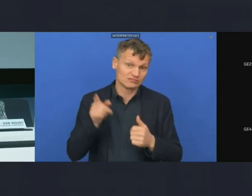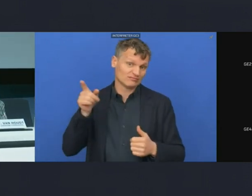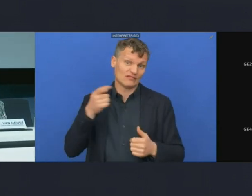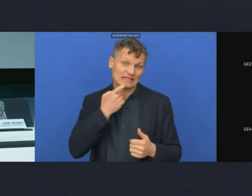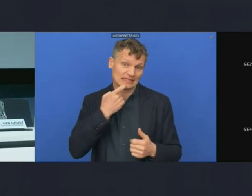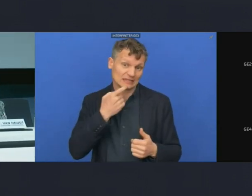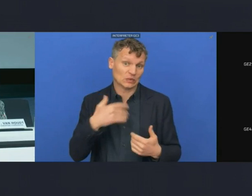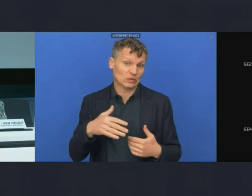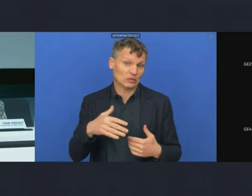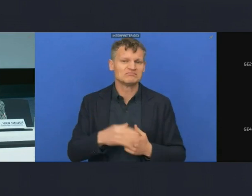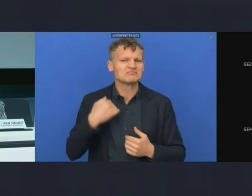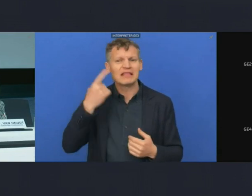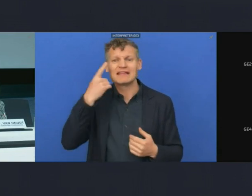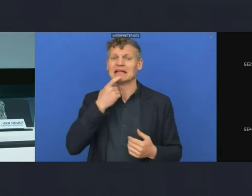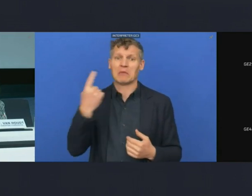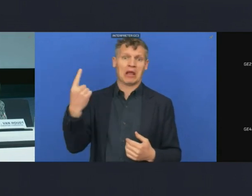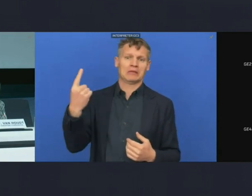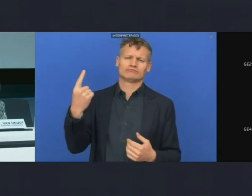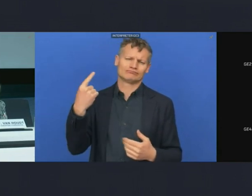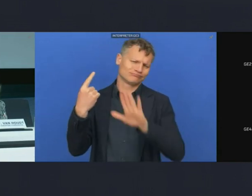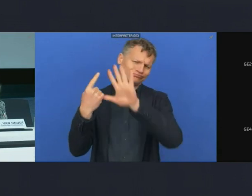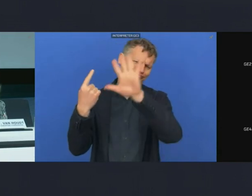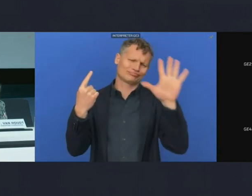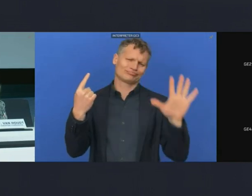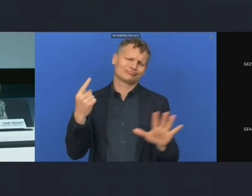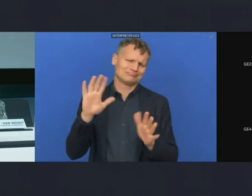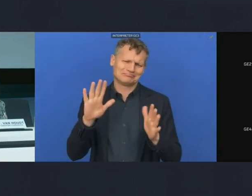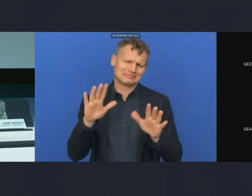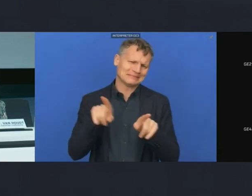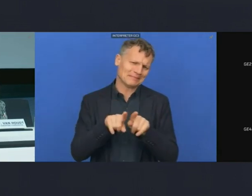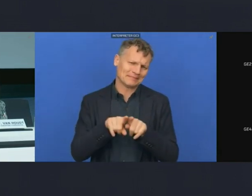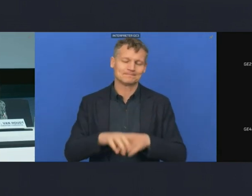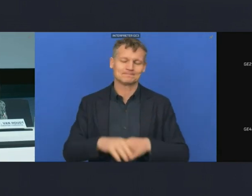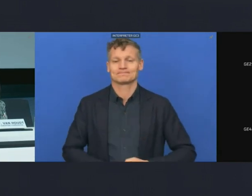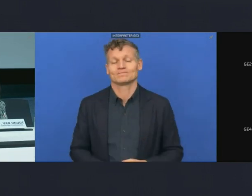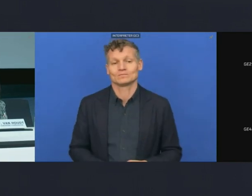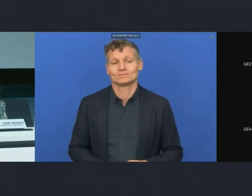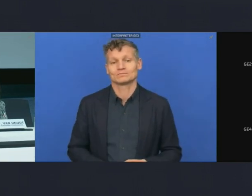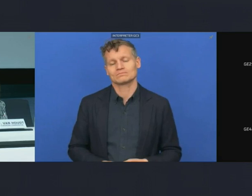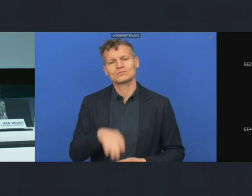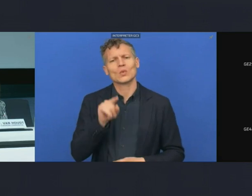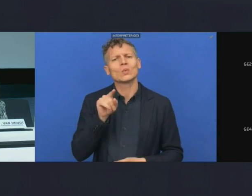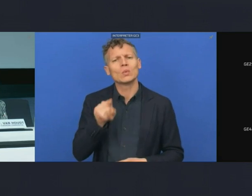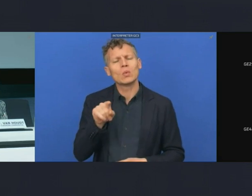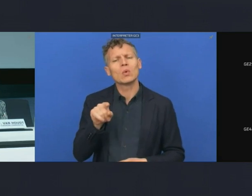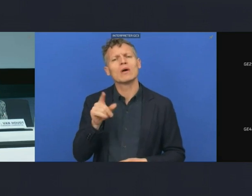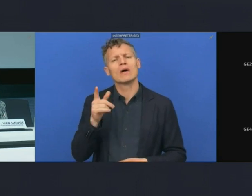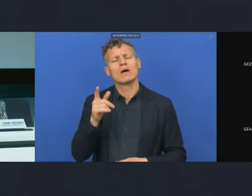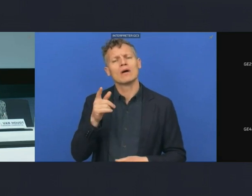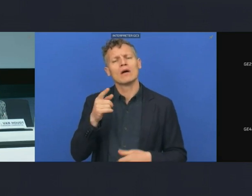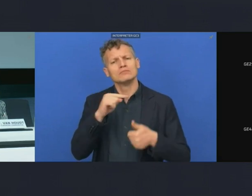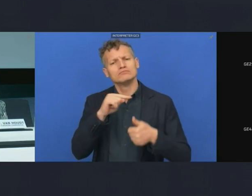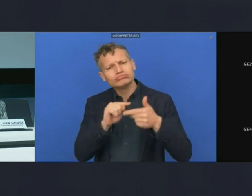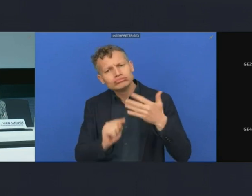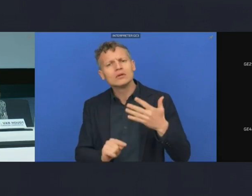is very similar in other countries. But what I also take up from your intervention is that you have noted a